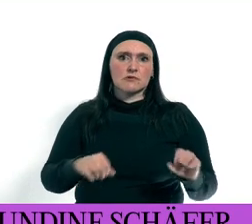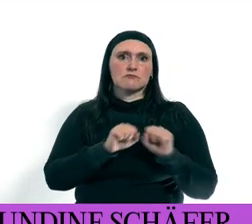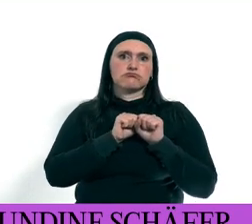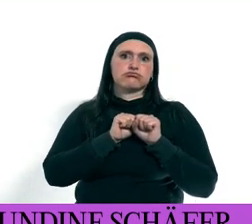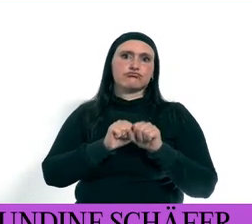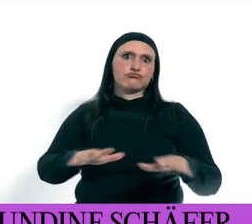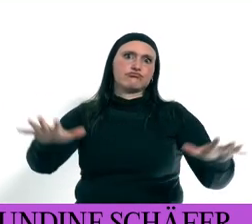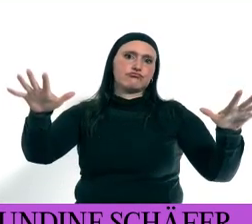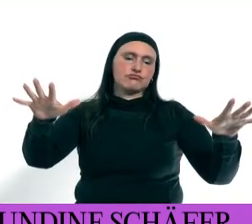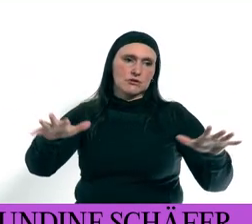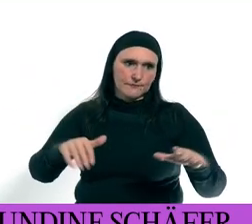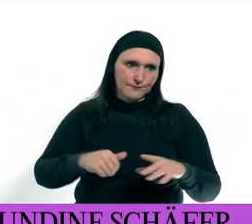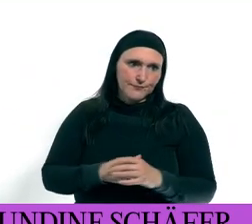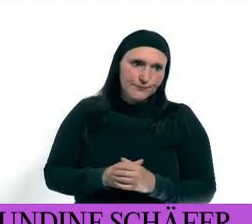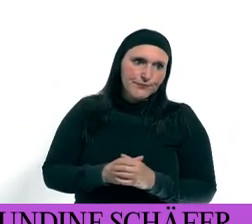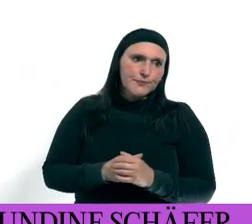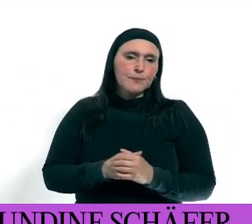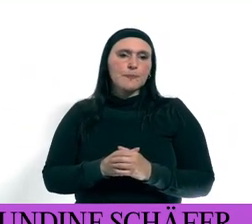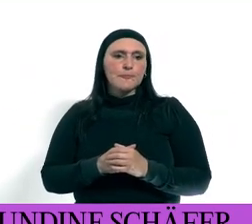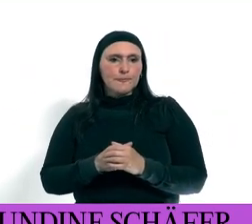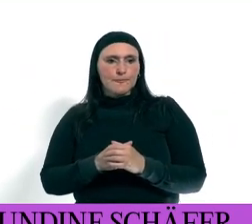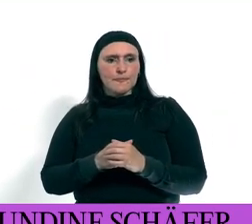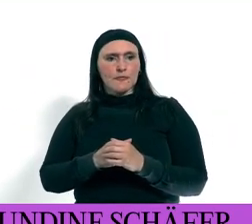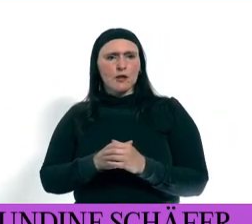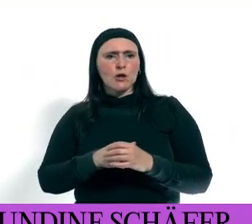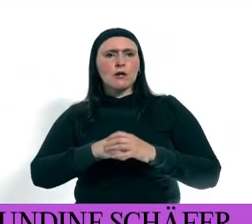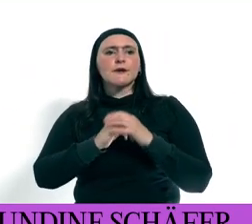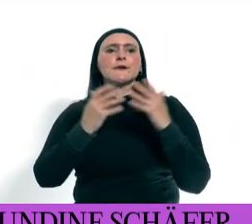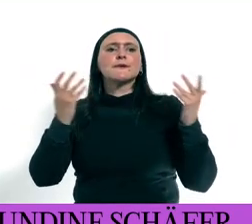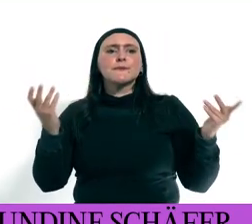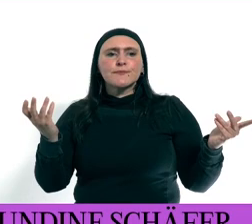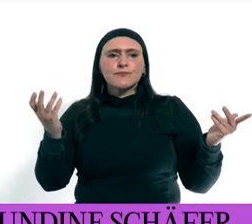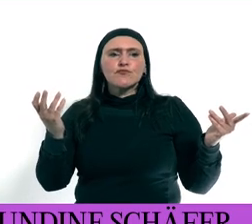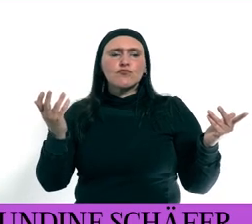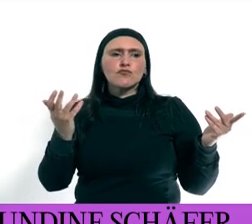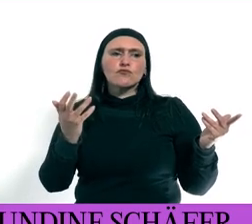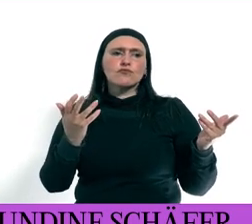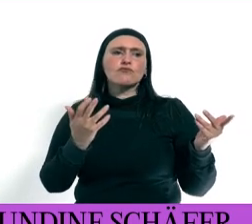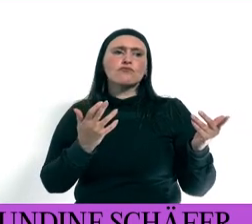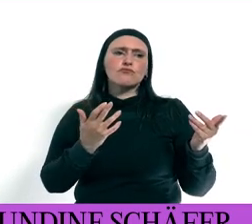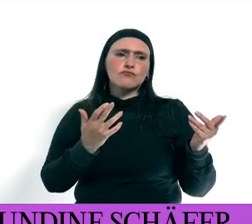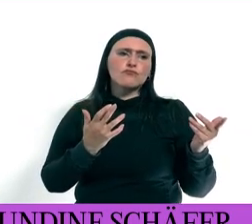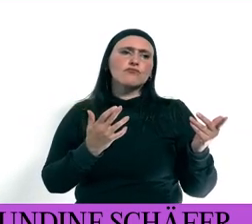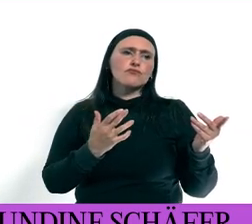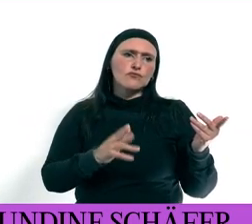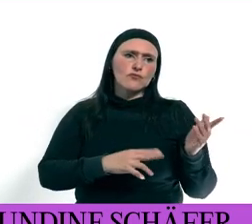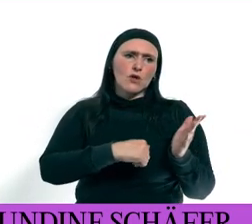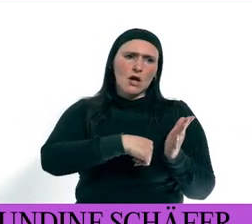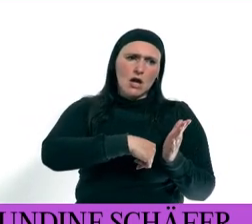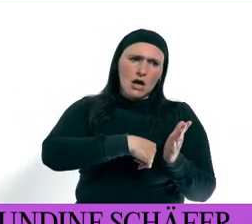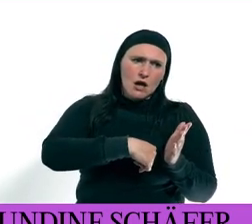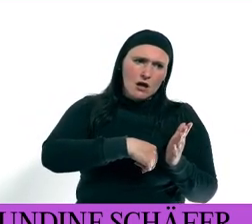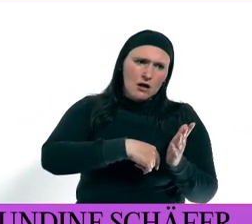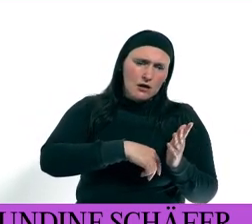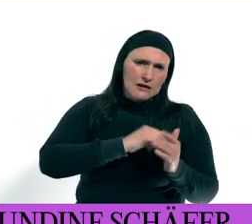März is happening in the country as well. So, waren auch wir von der Pandemie getroffen. And they were kind of lost and